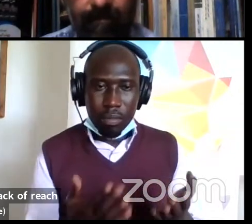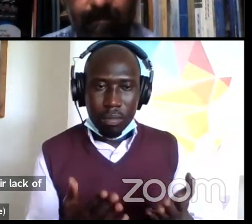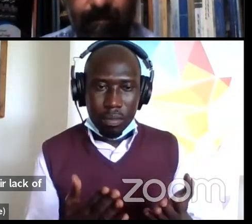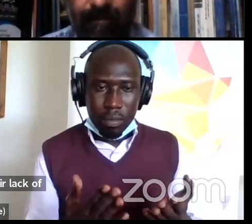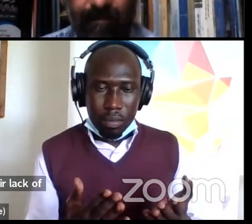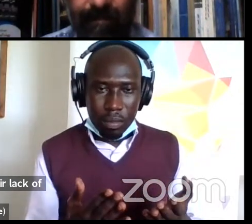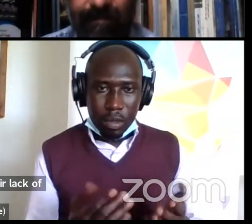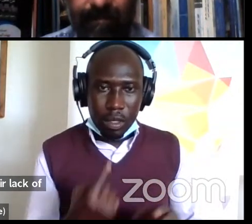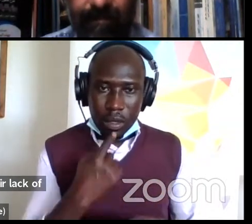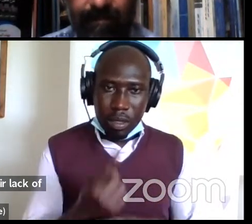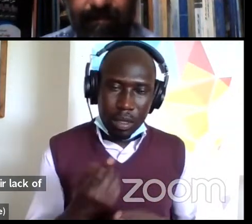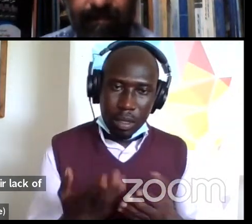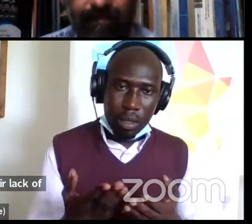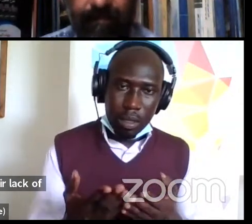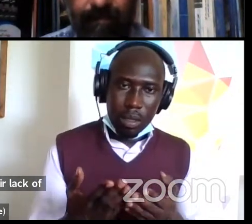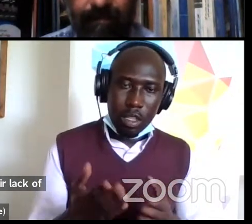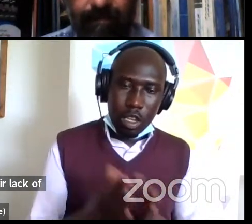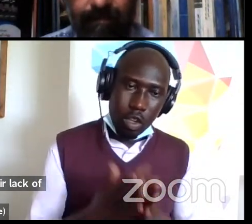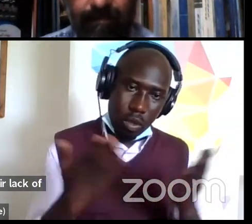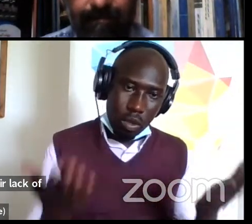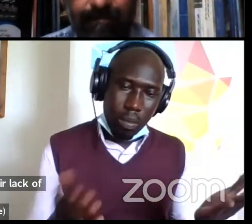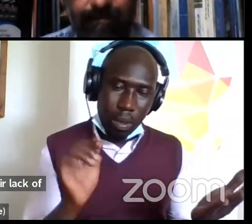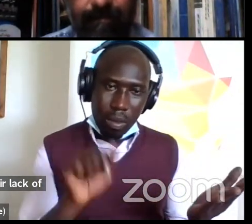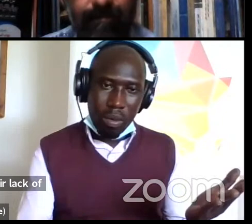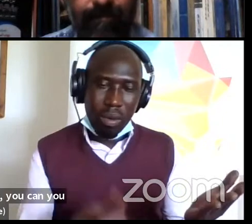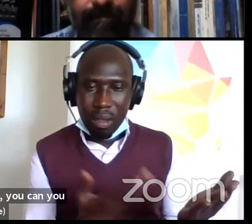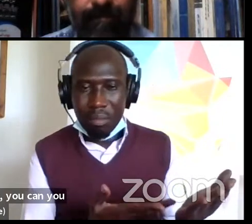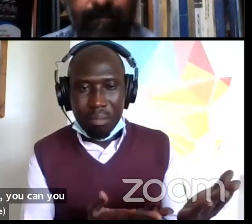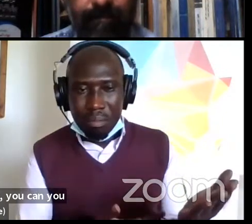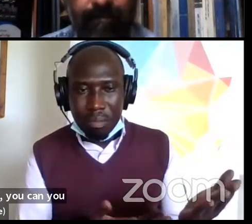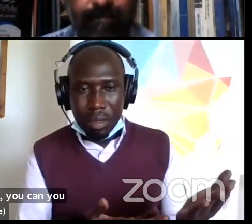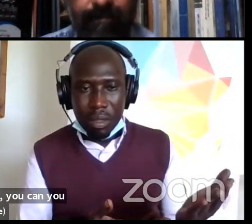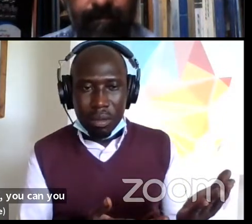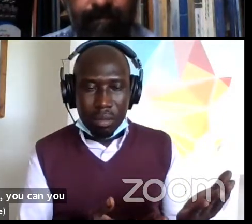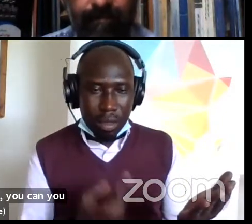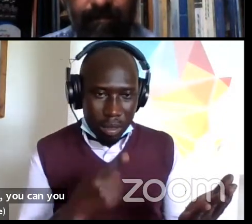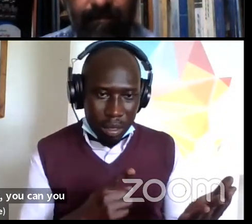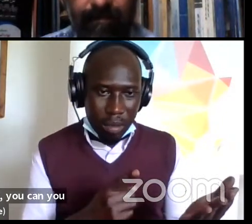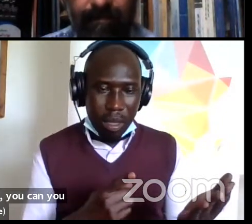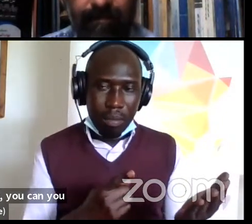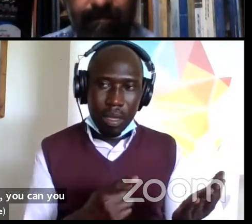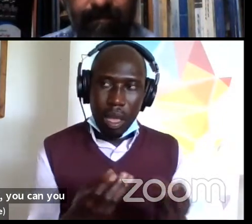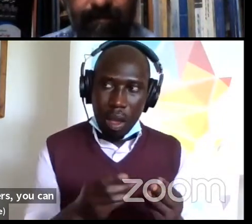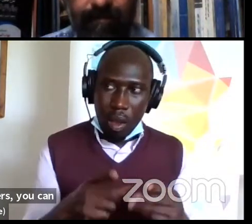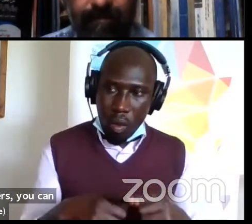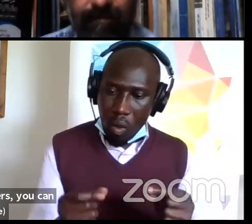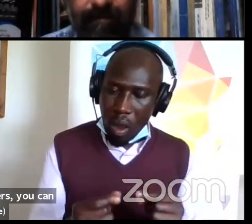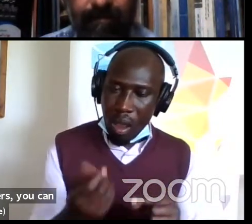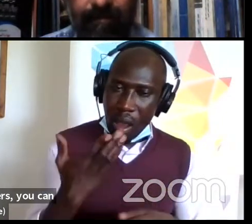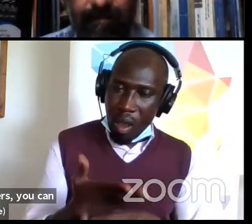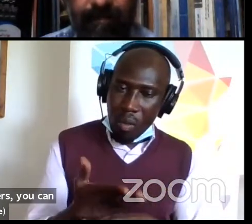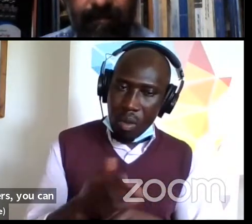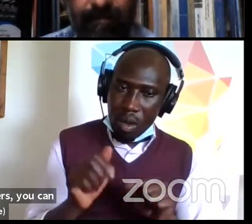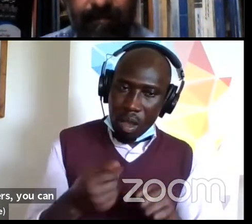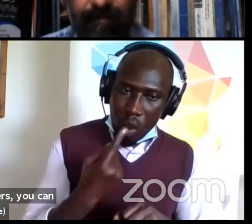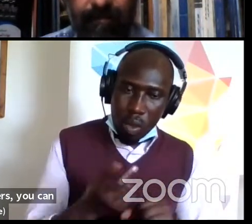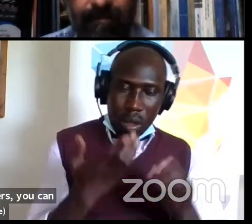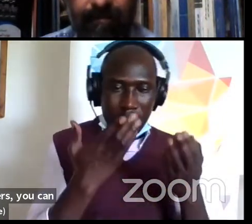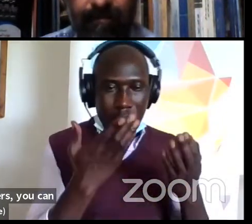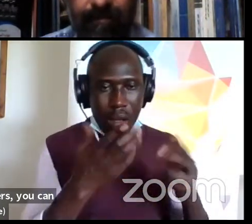As she was saying, like in newspapers, you can review like the editorial board. You can see who's in